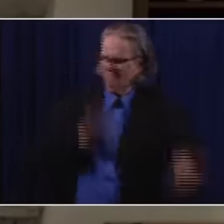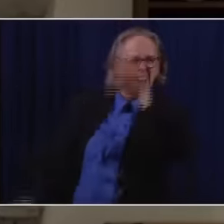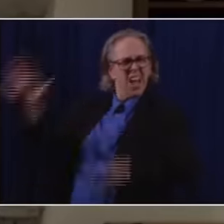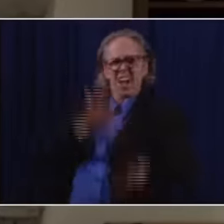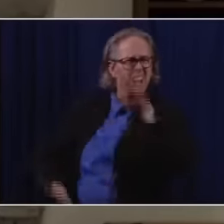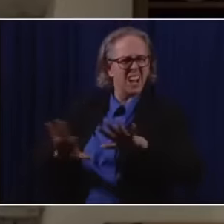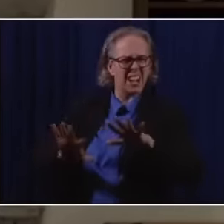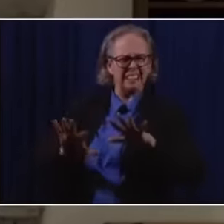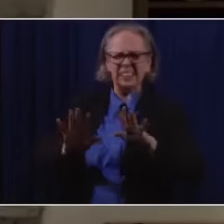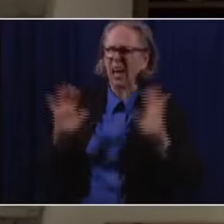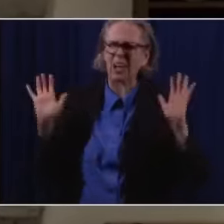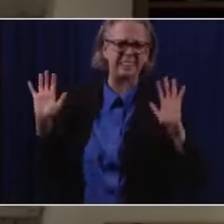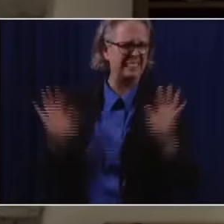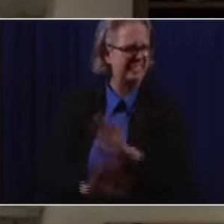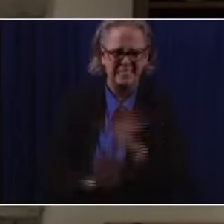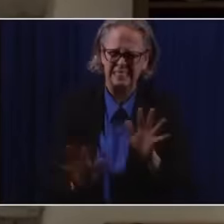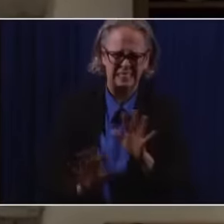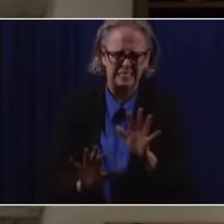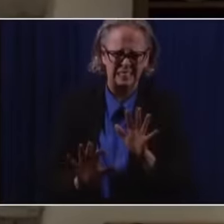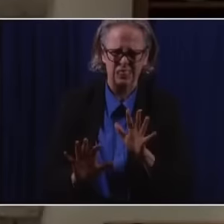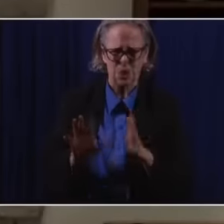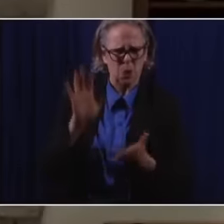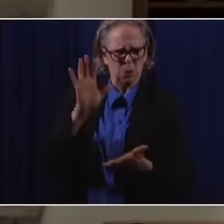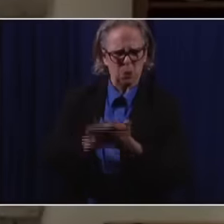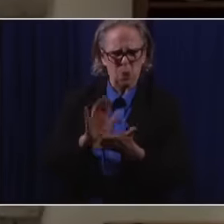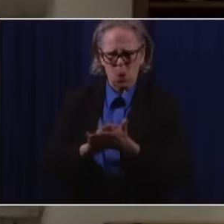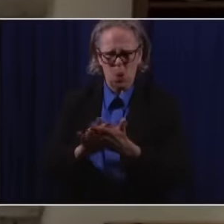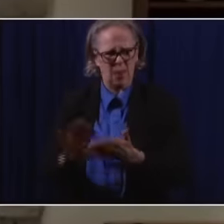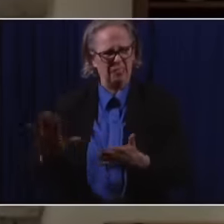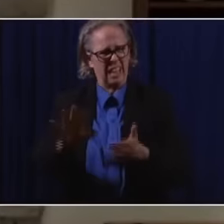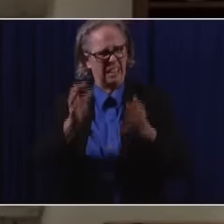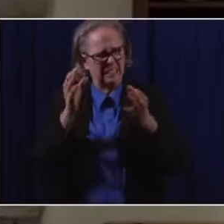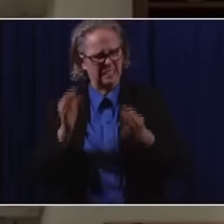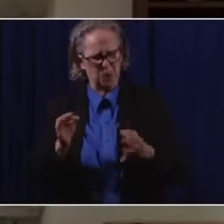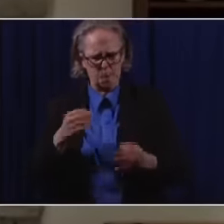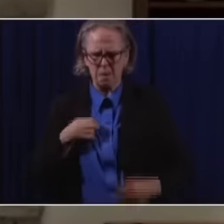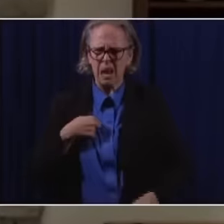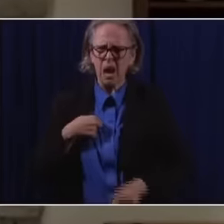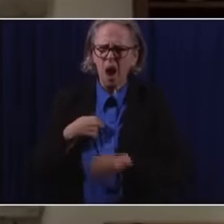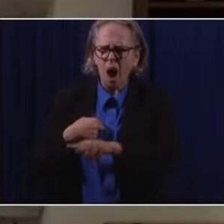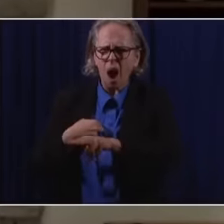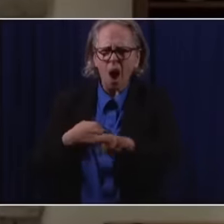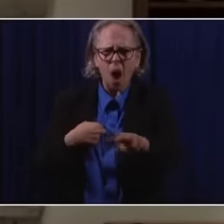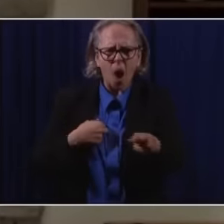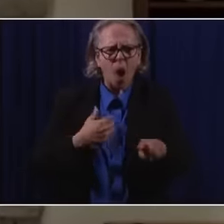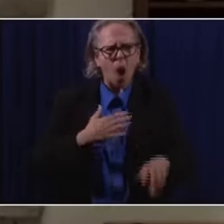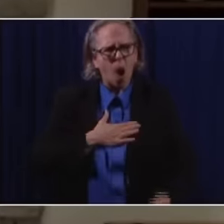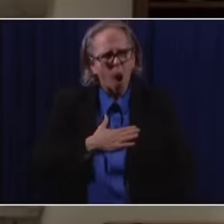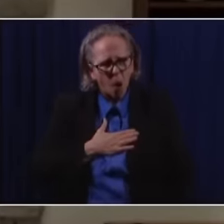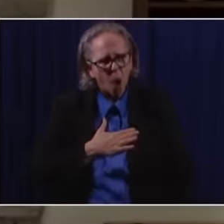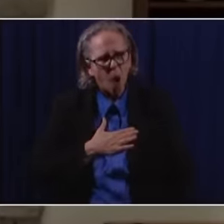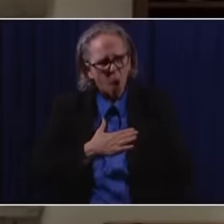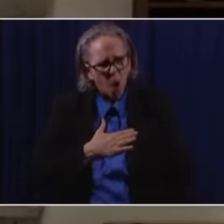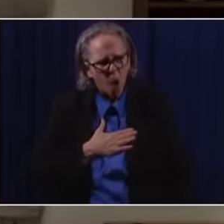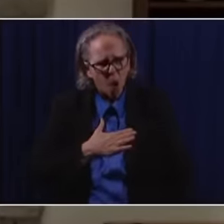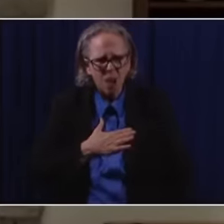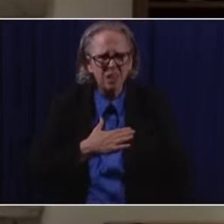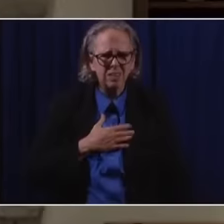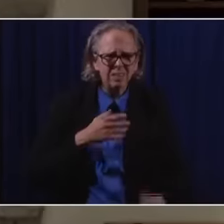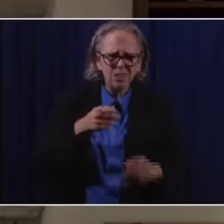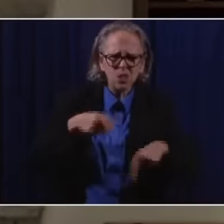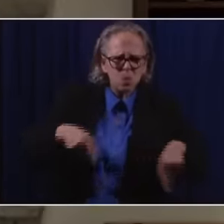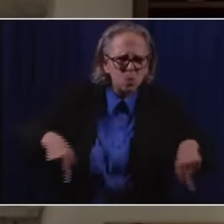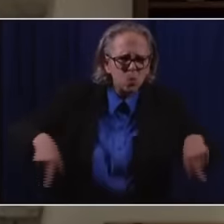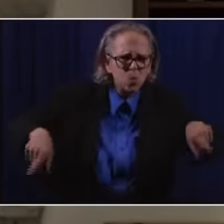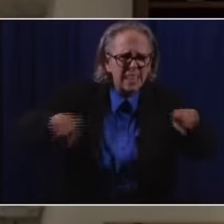but what I am saying is we can create a better environment so that these schools don't do this, don't feel that they need